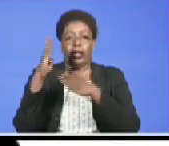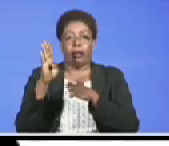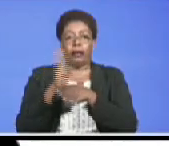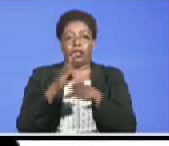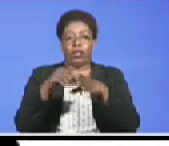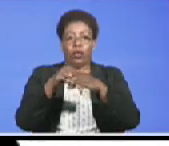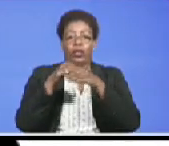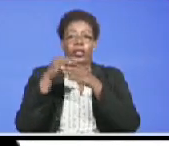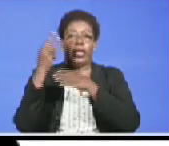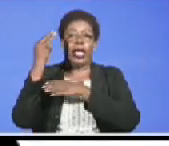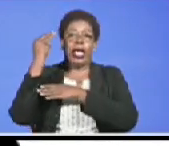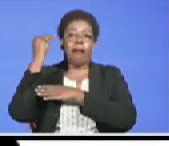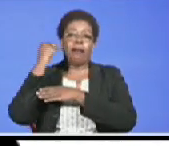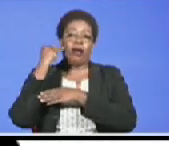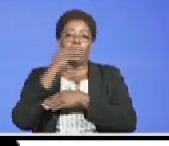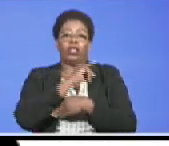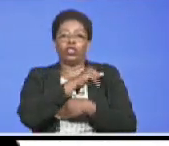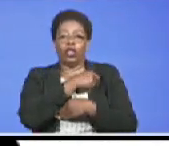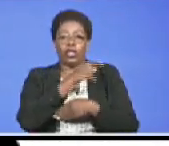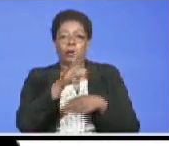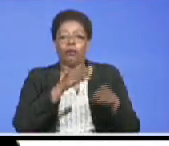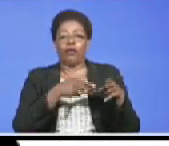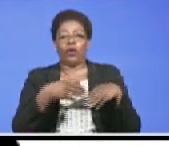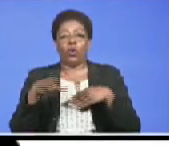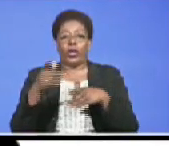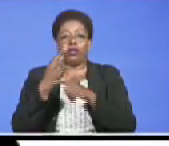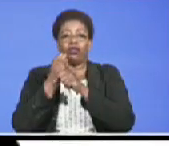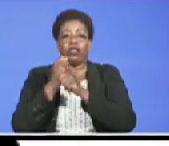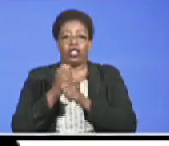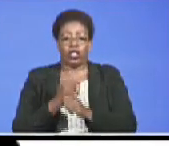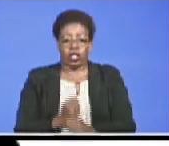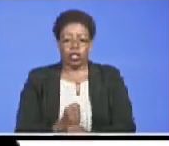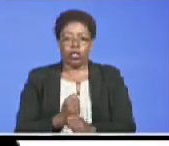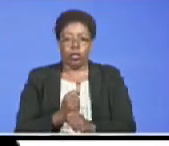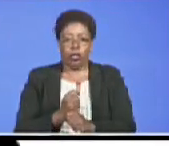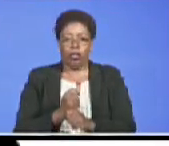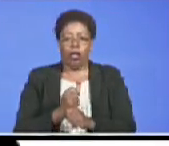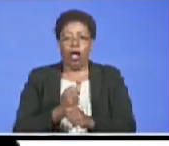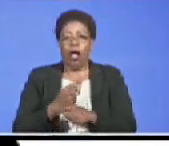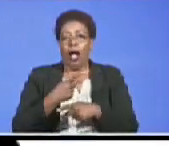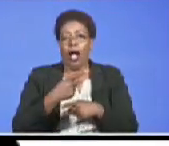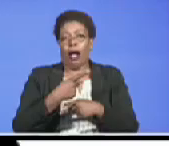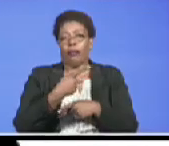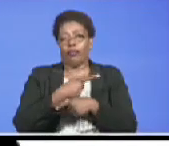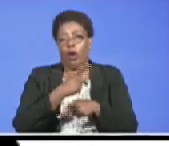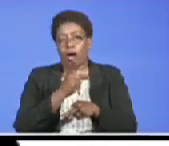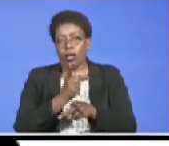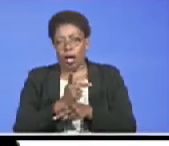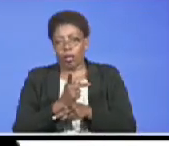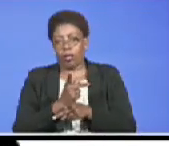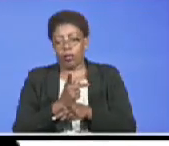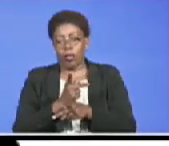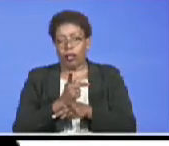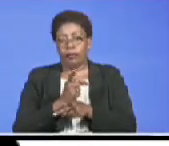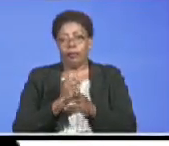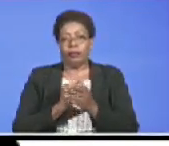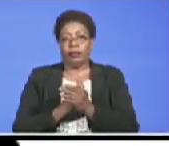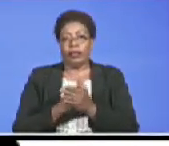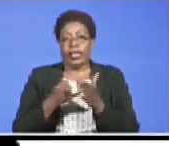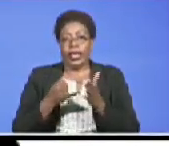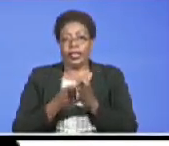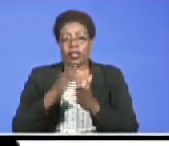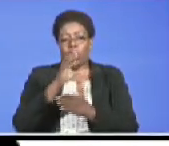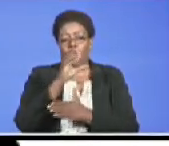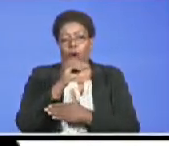Entrepreneur Meredith Johnson is encouraging women to move away from the traditional chemical-filled feminine products and consider Women's Haven. It is her brand of